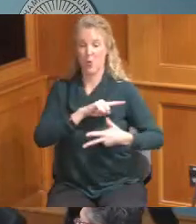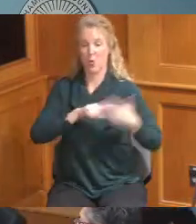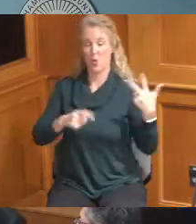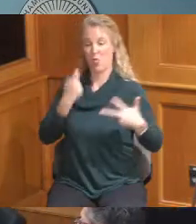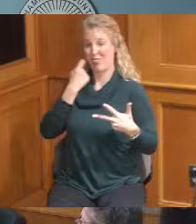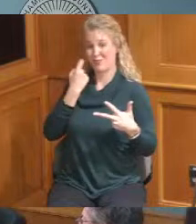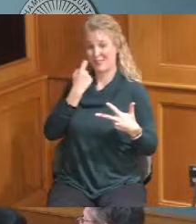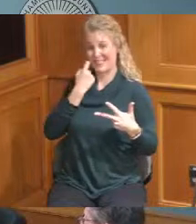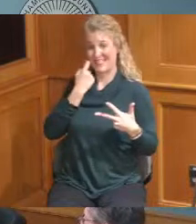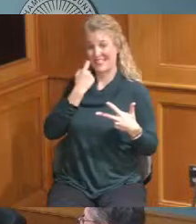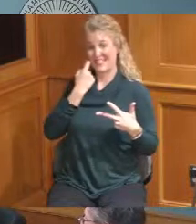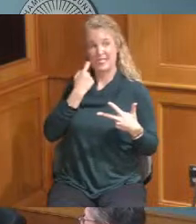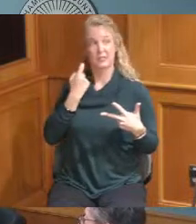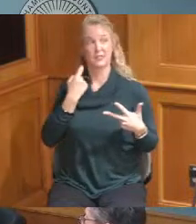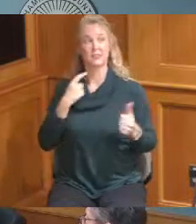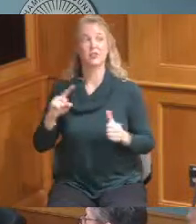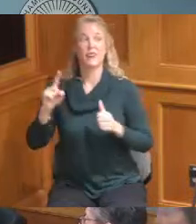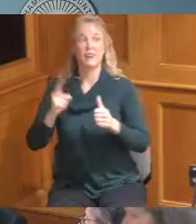a picture.